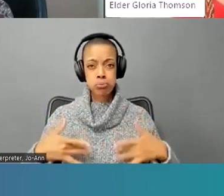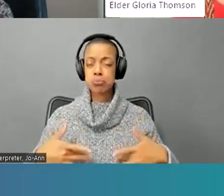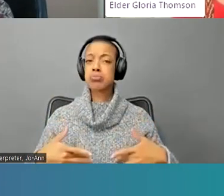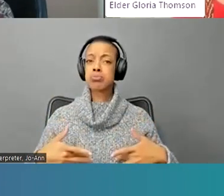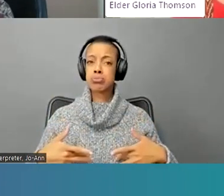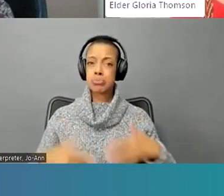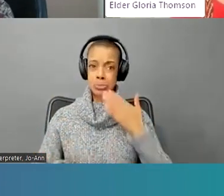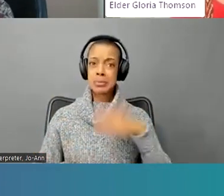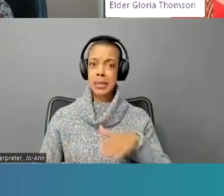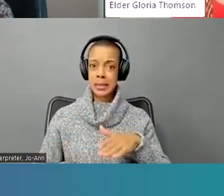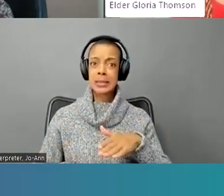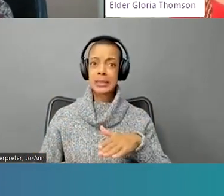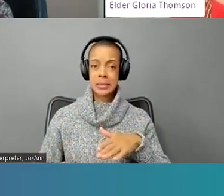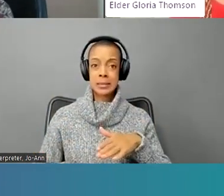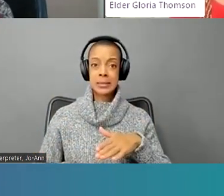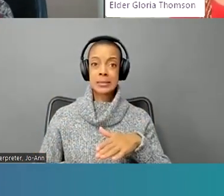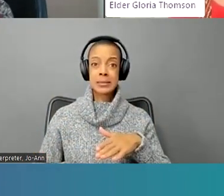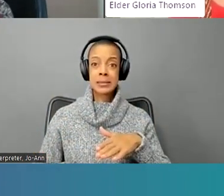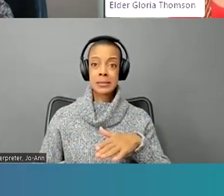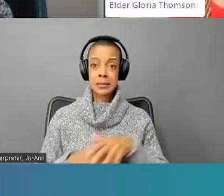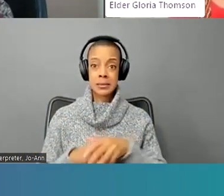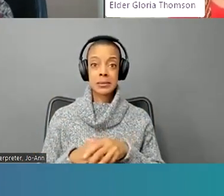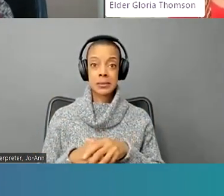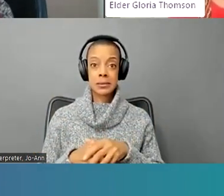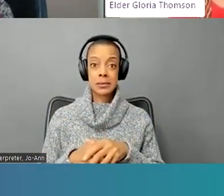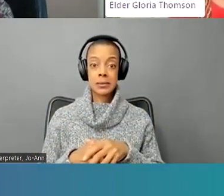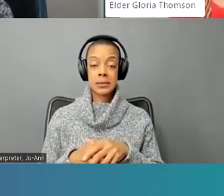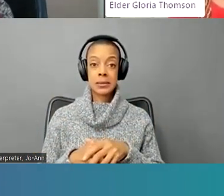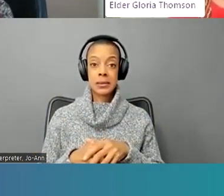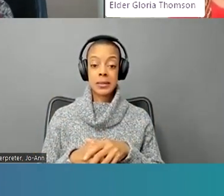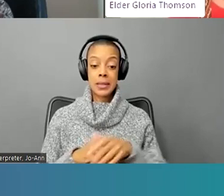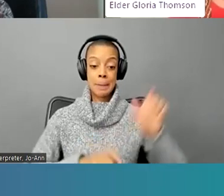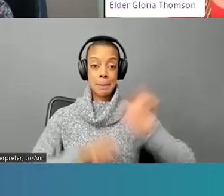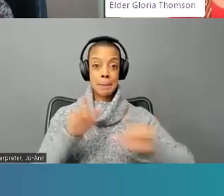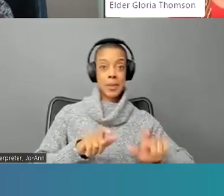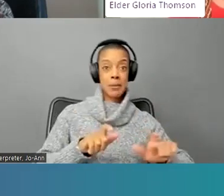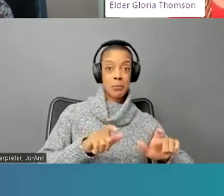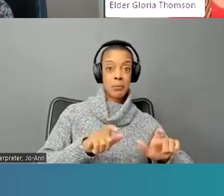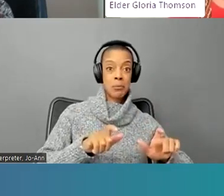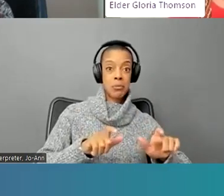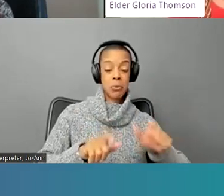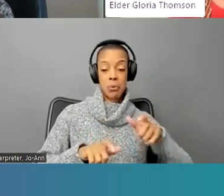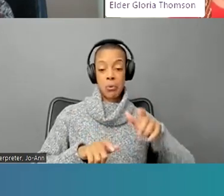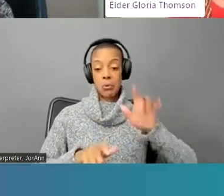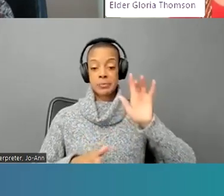she's rebelling against the treatment of her body. And I think that